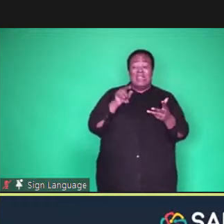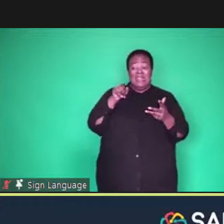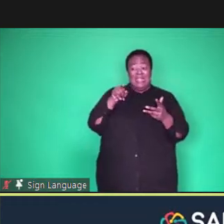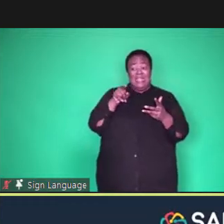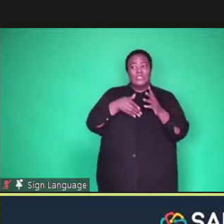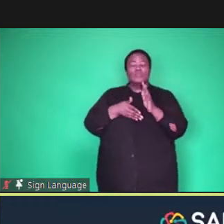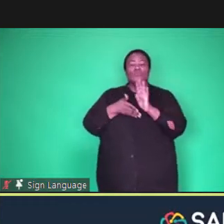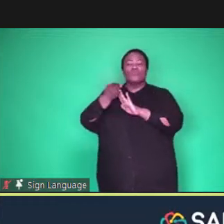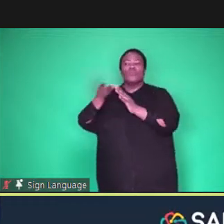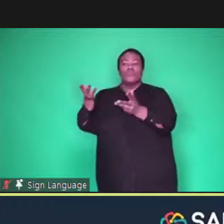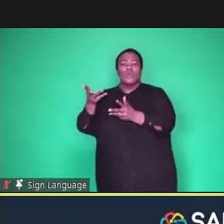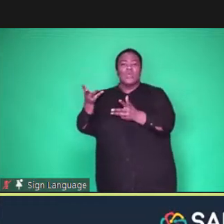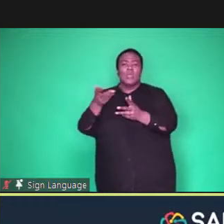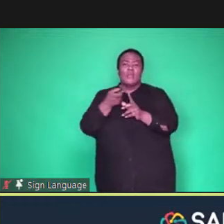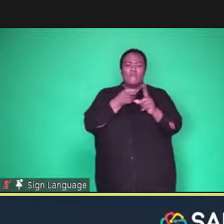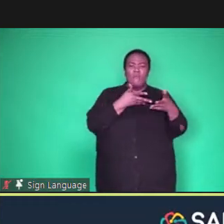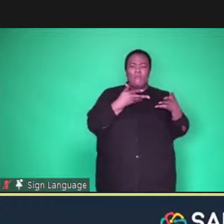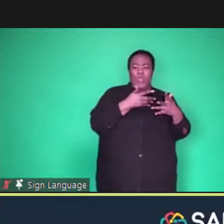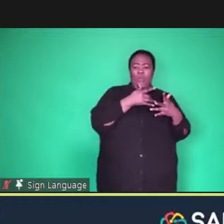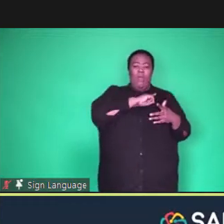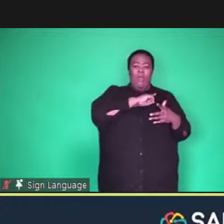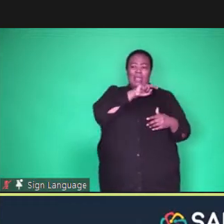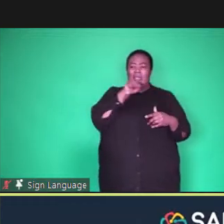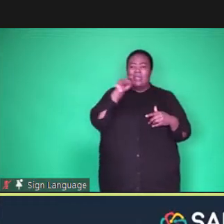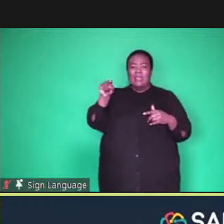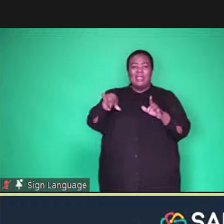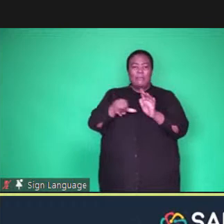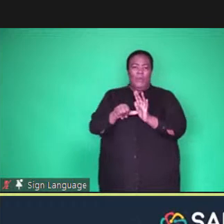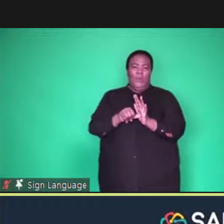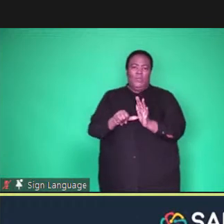because streams are important. This was something that